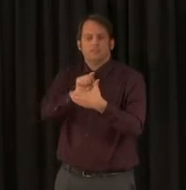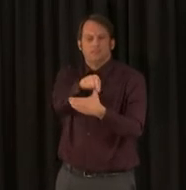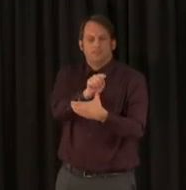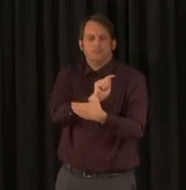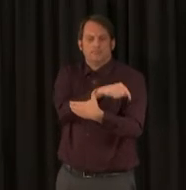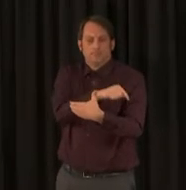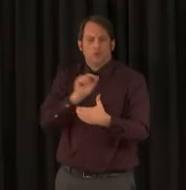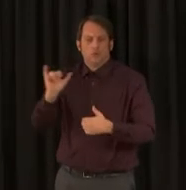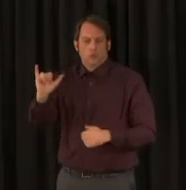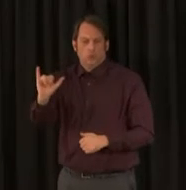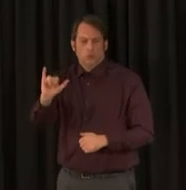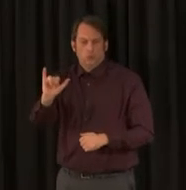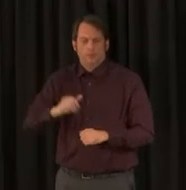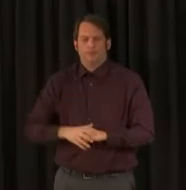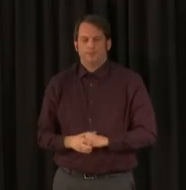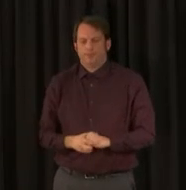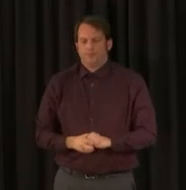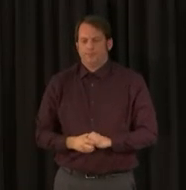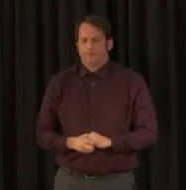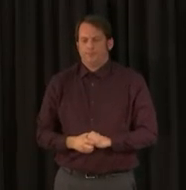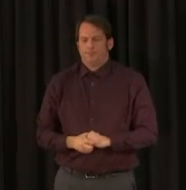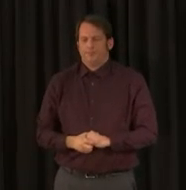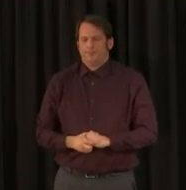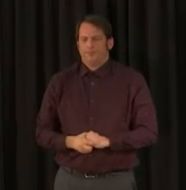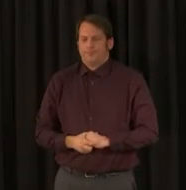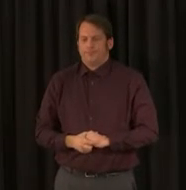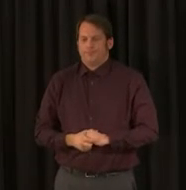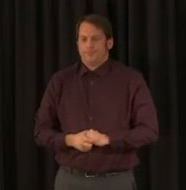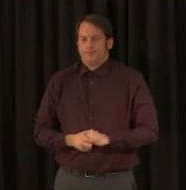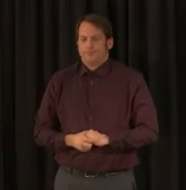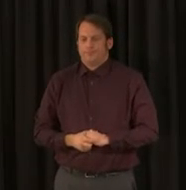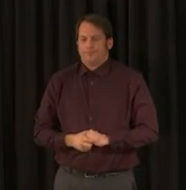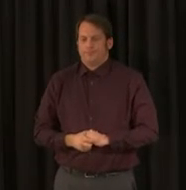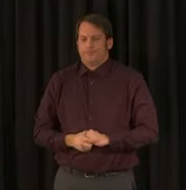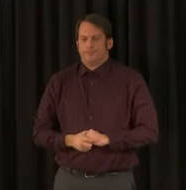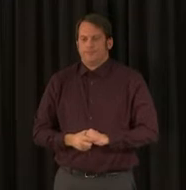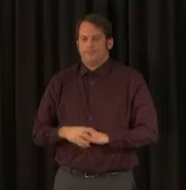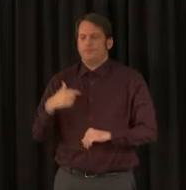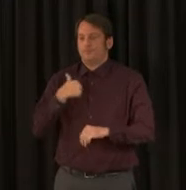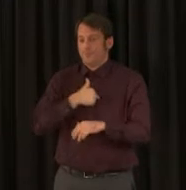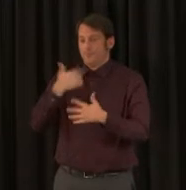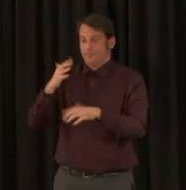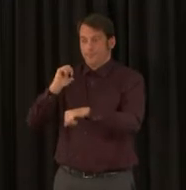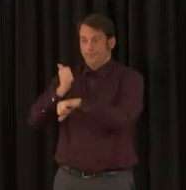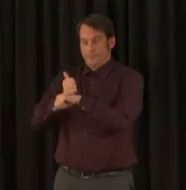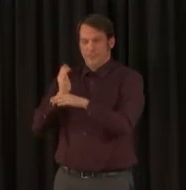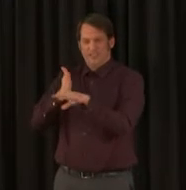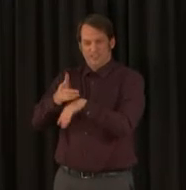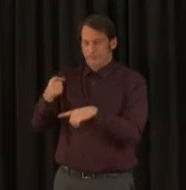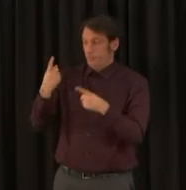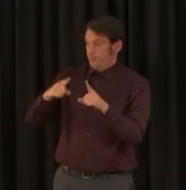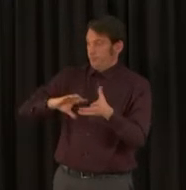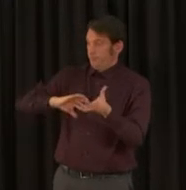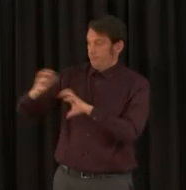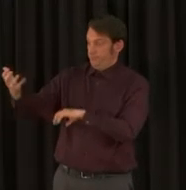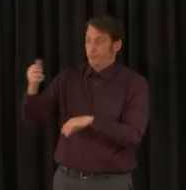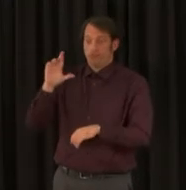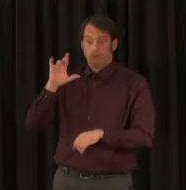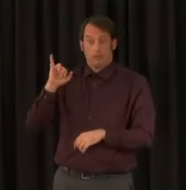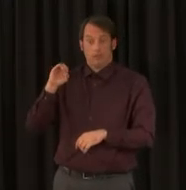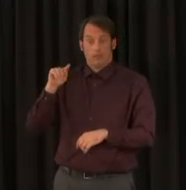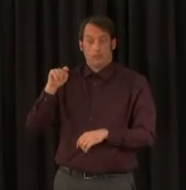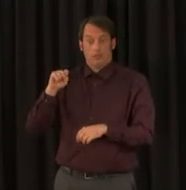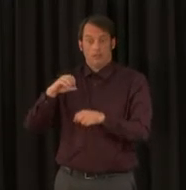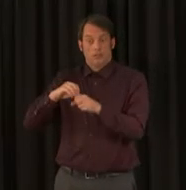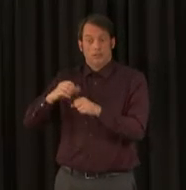response to that. I believe the Mayor's Office on Latino Affairs at the same time. Which is all to say that our services are